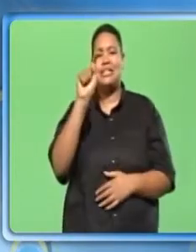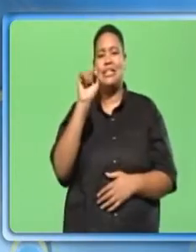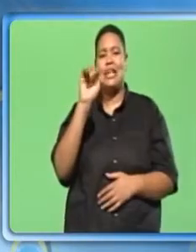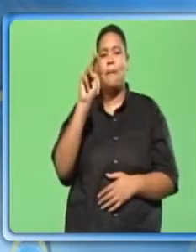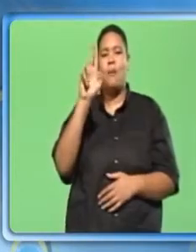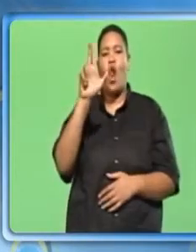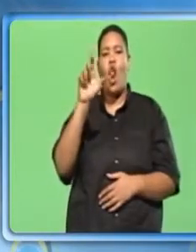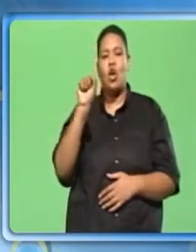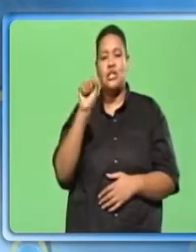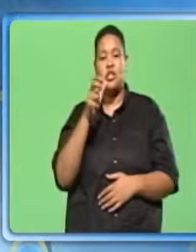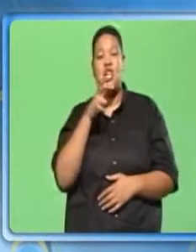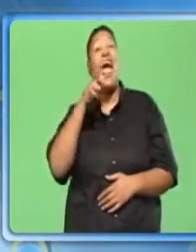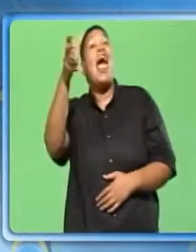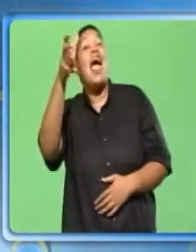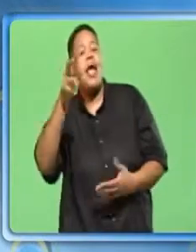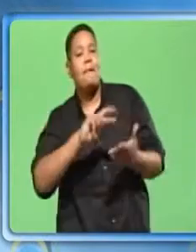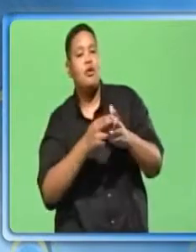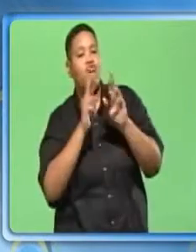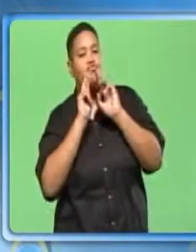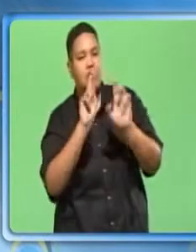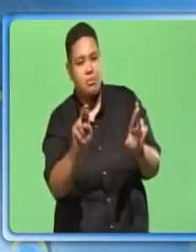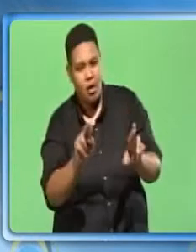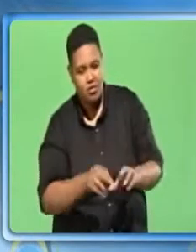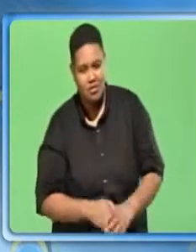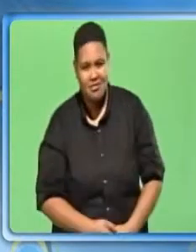the cry of pain is the response.